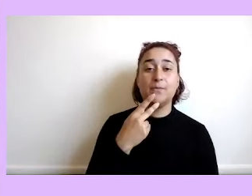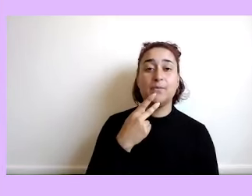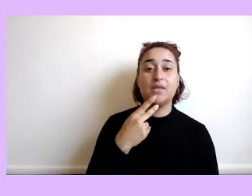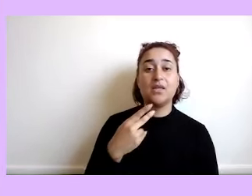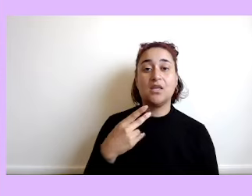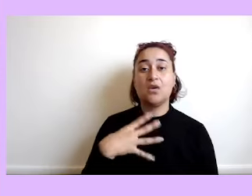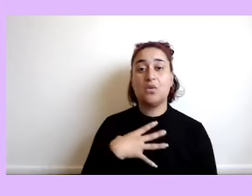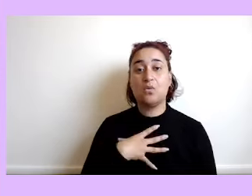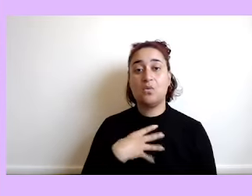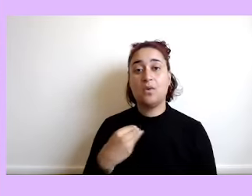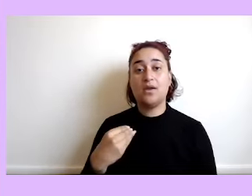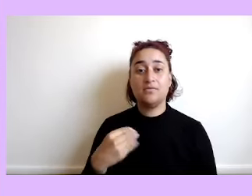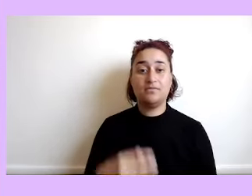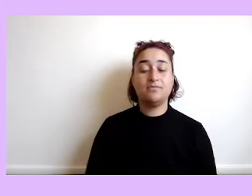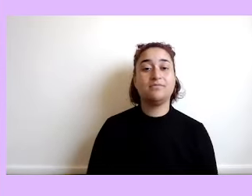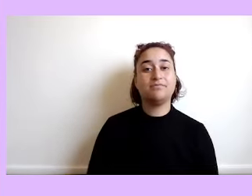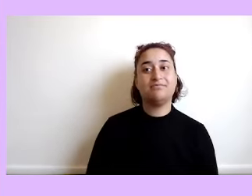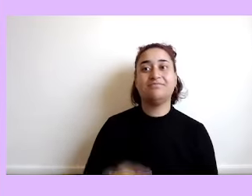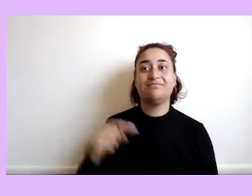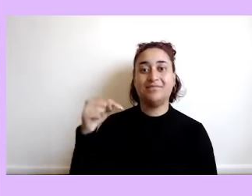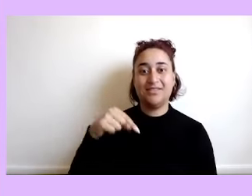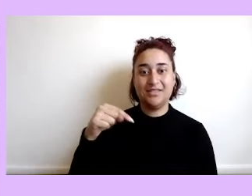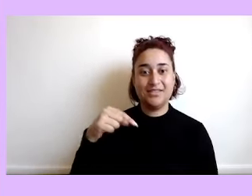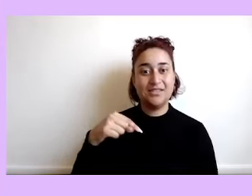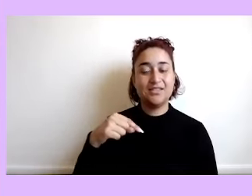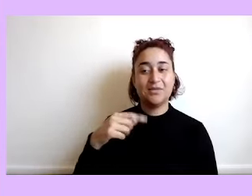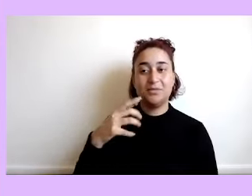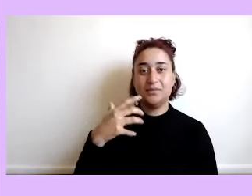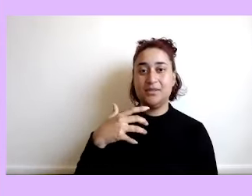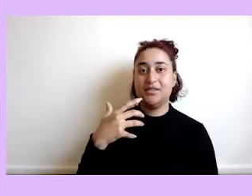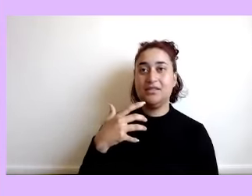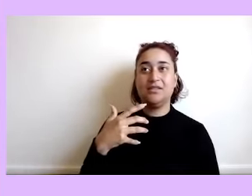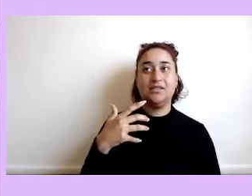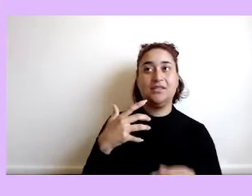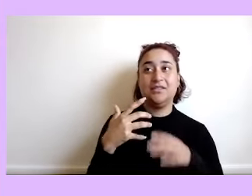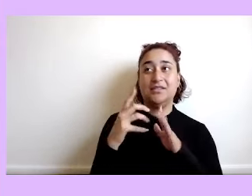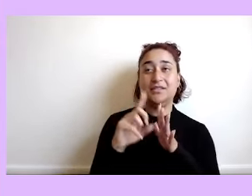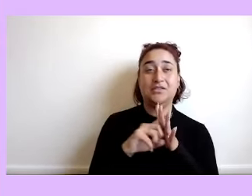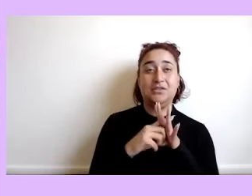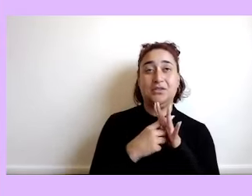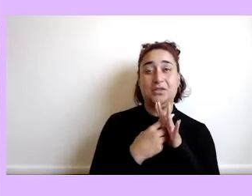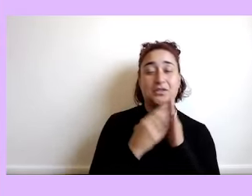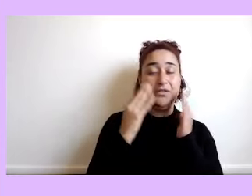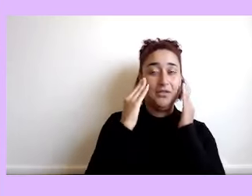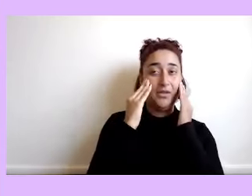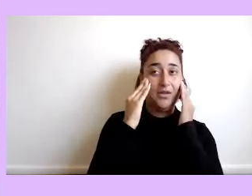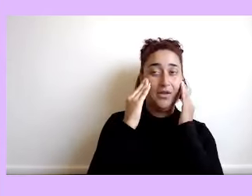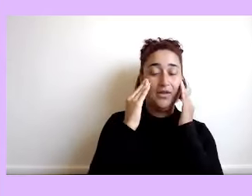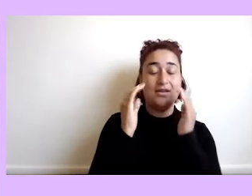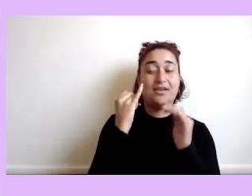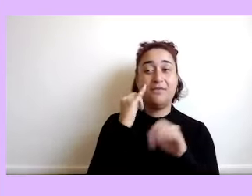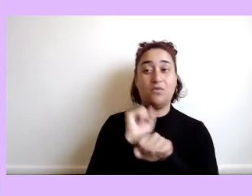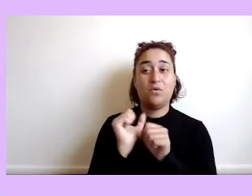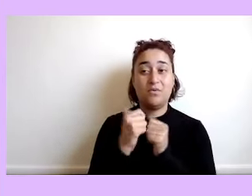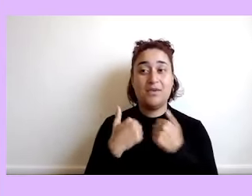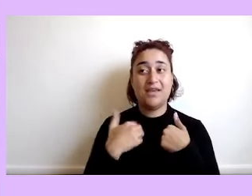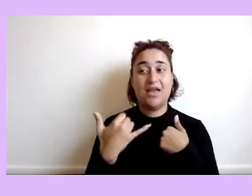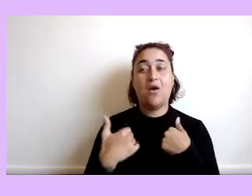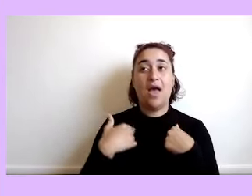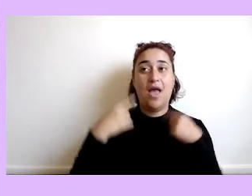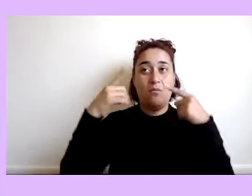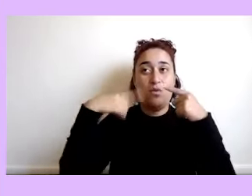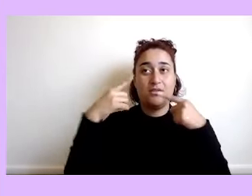This is absolutely going to be in draft, as any of you worked with me know, because I process by speaking.